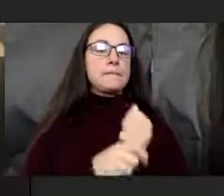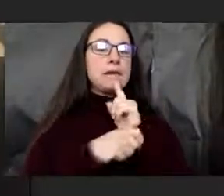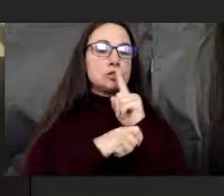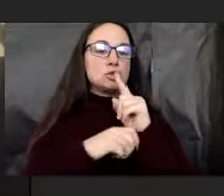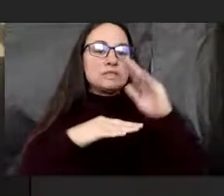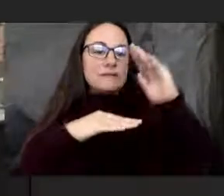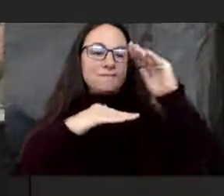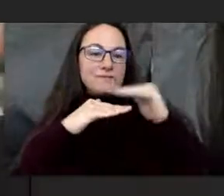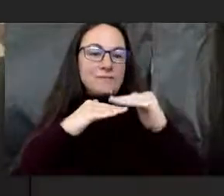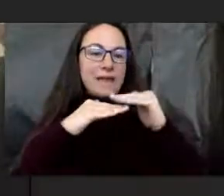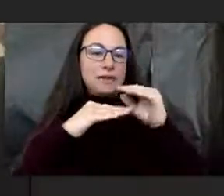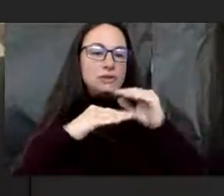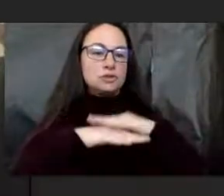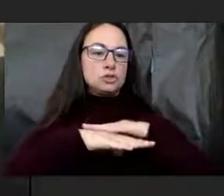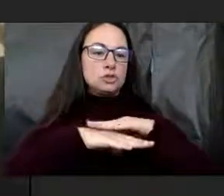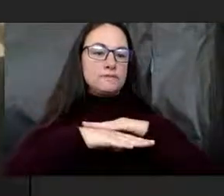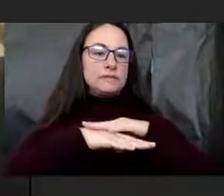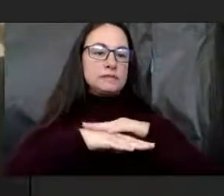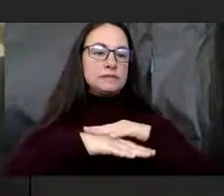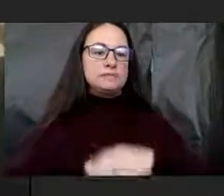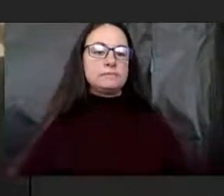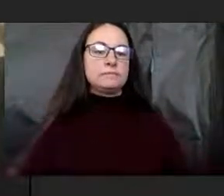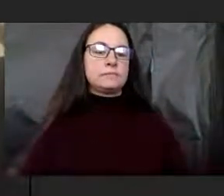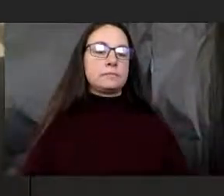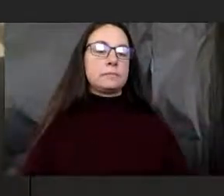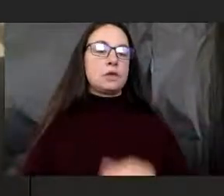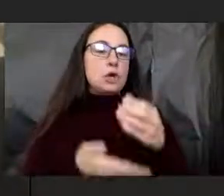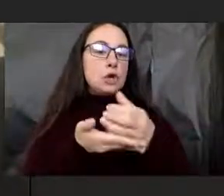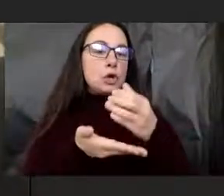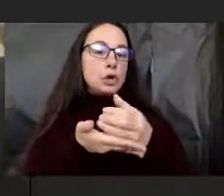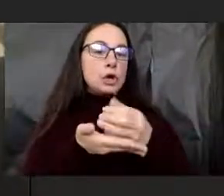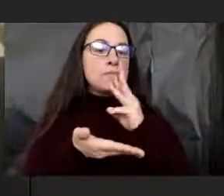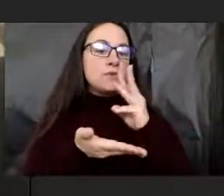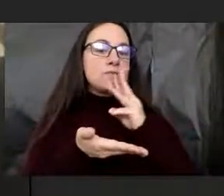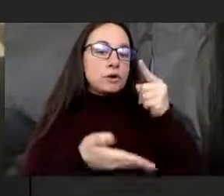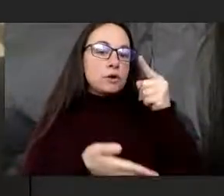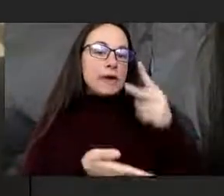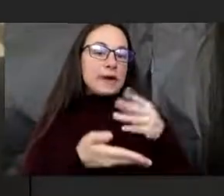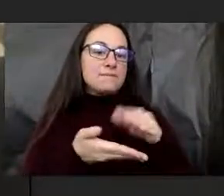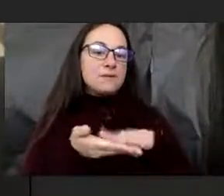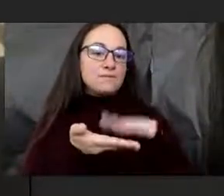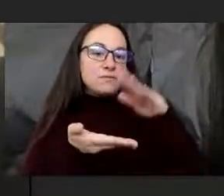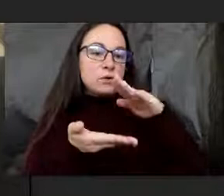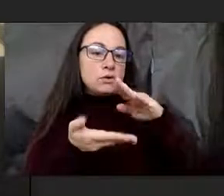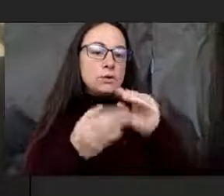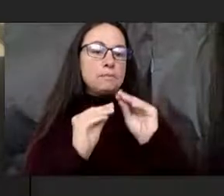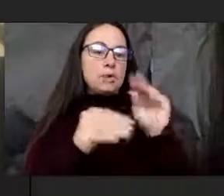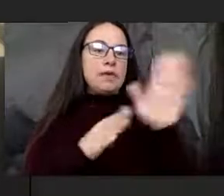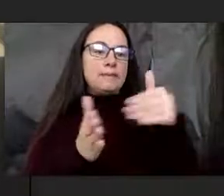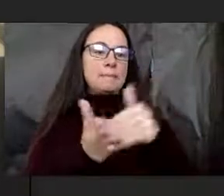surface. Next, get your half cup of water and place it in the middle of the grid.